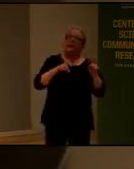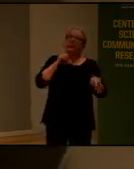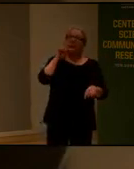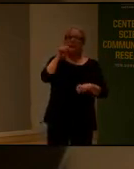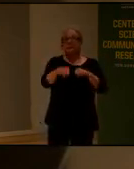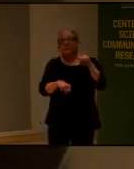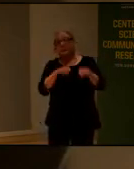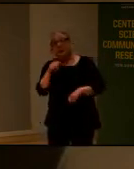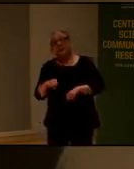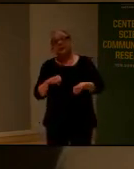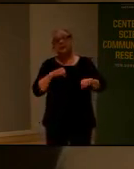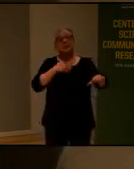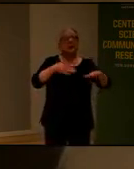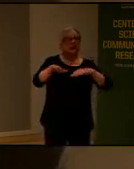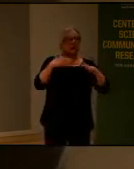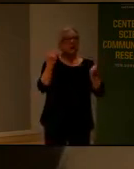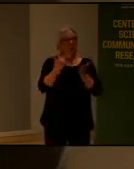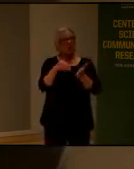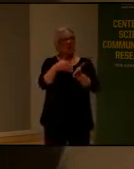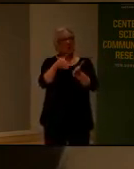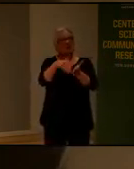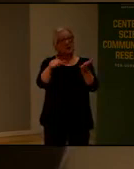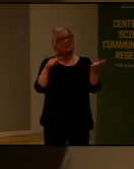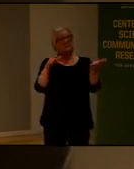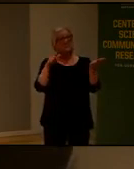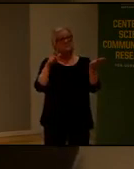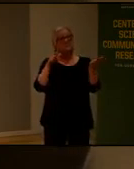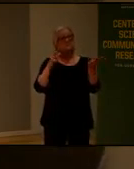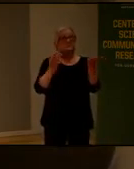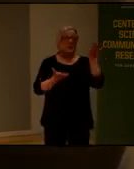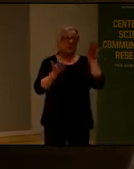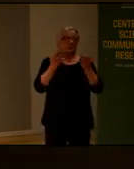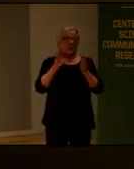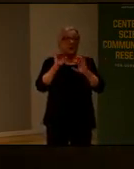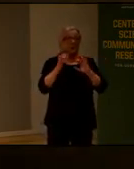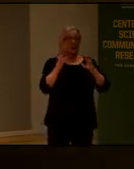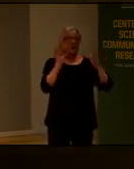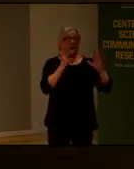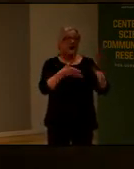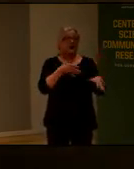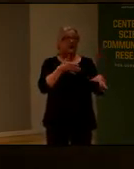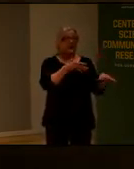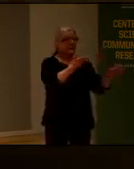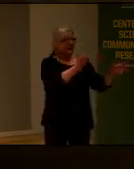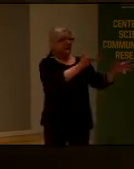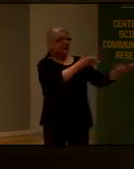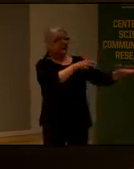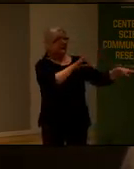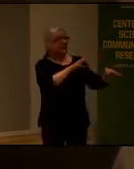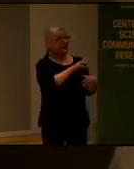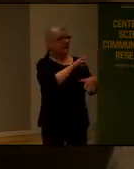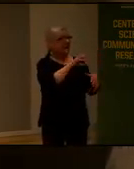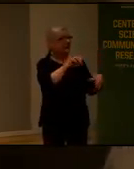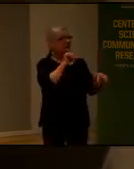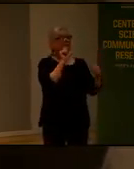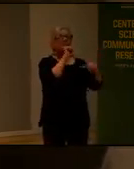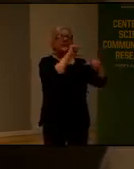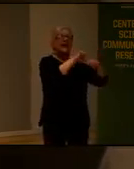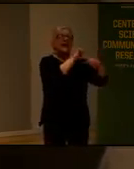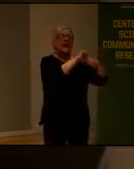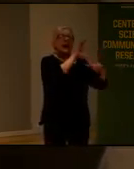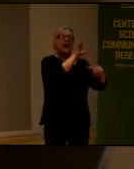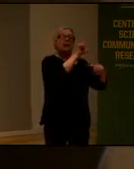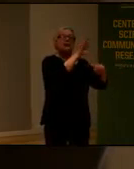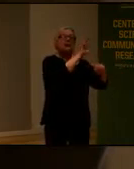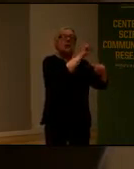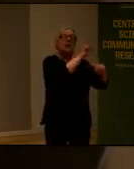frequently, which is leaving behind potentially gas-powered cars, that can also